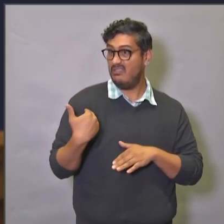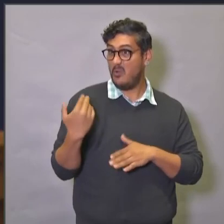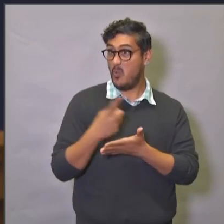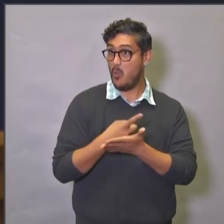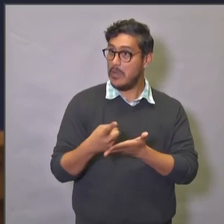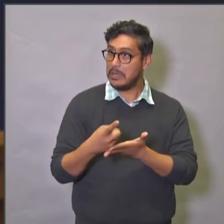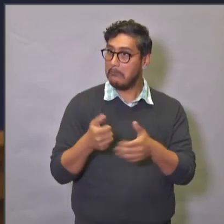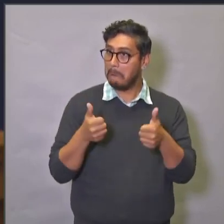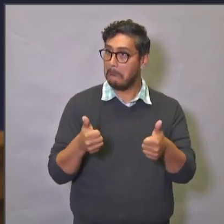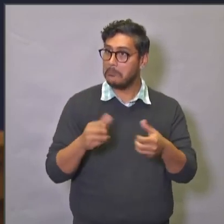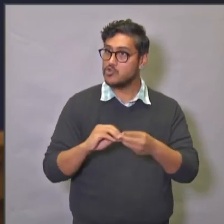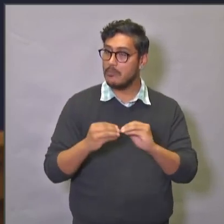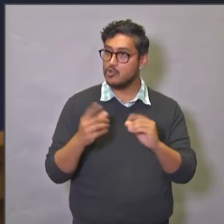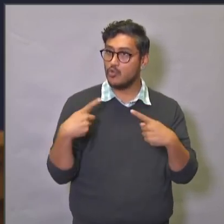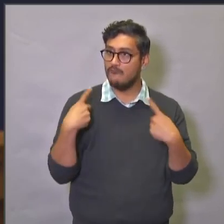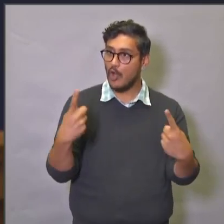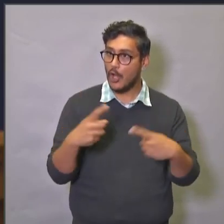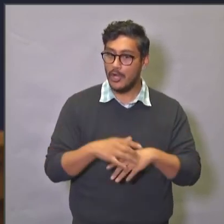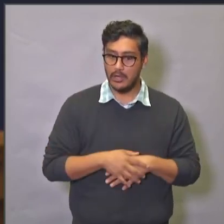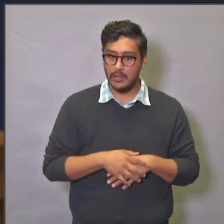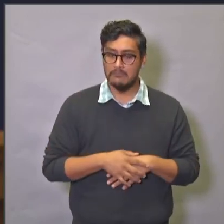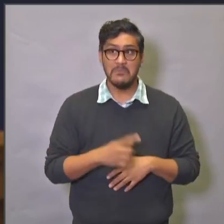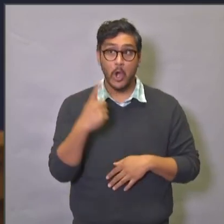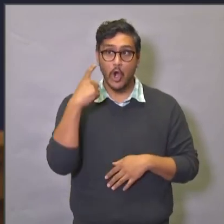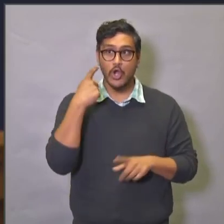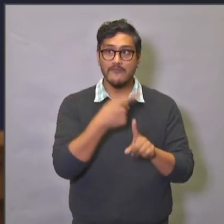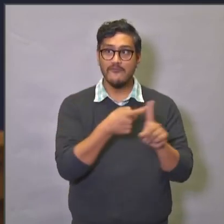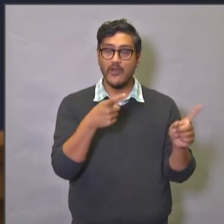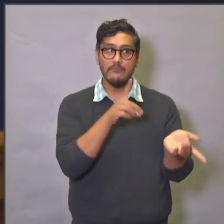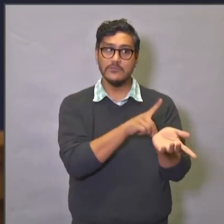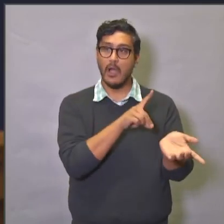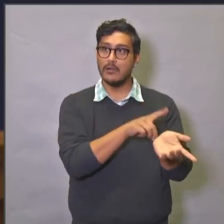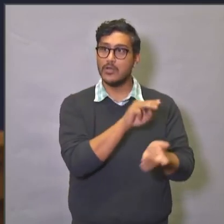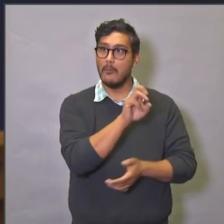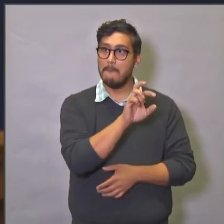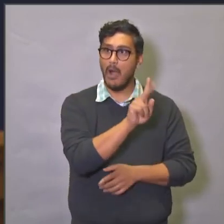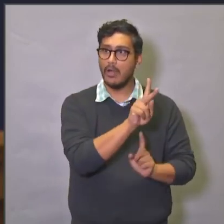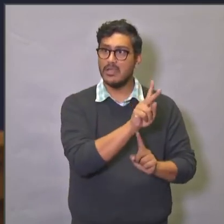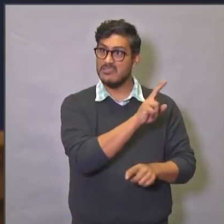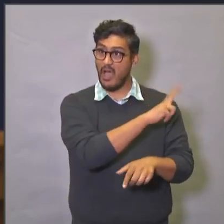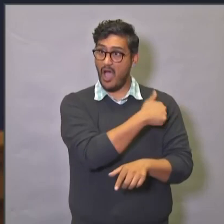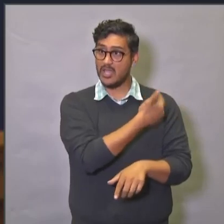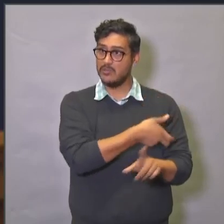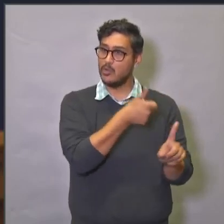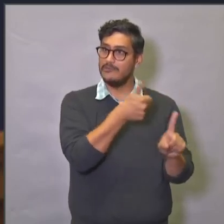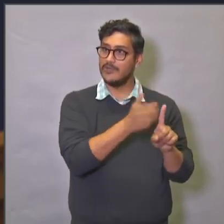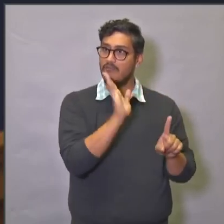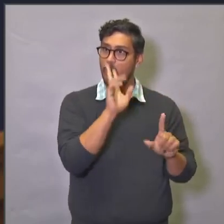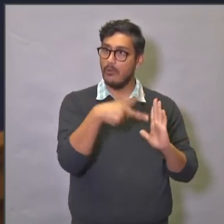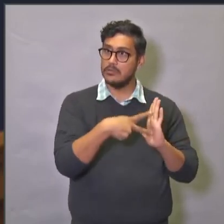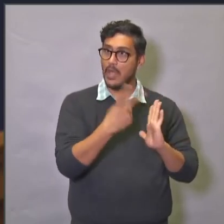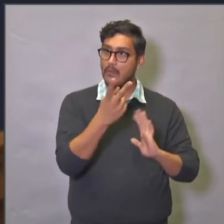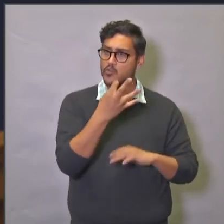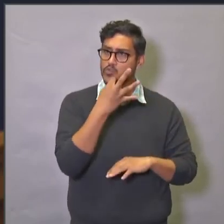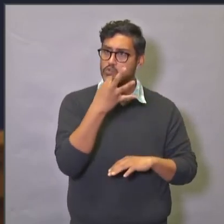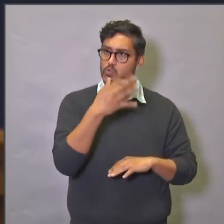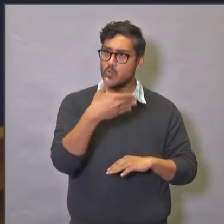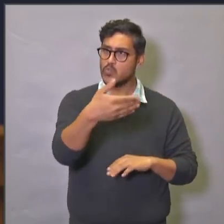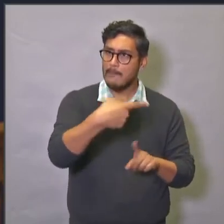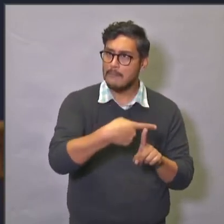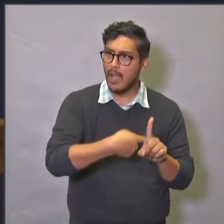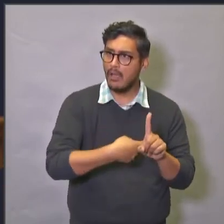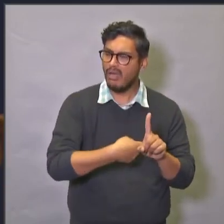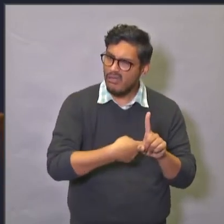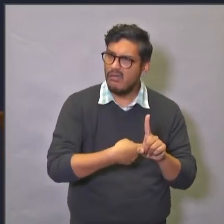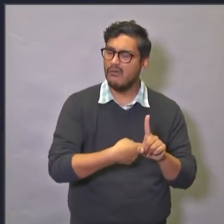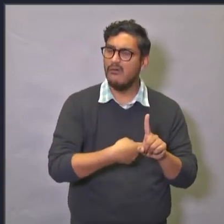very good. And we also heard from Dr. Mark Galley last week that the hospitalization is almost going to double in the coming month. And then